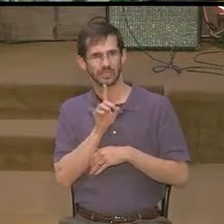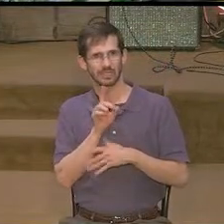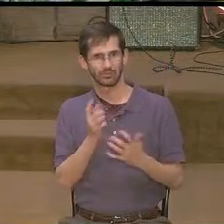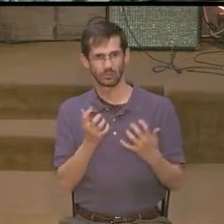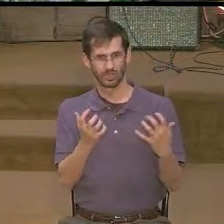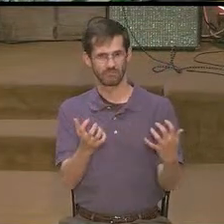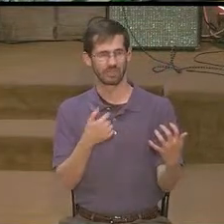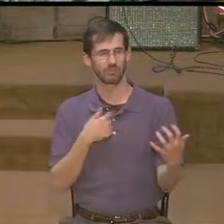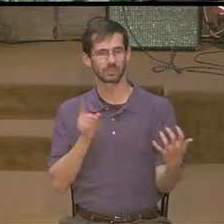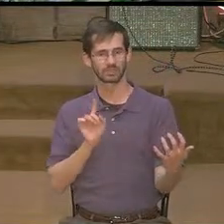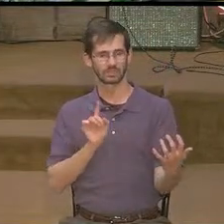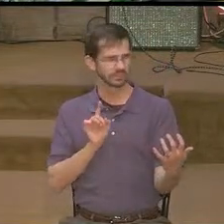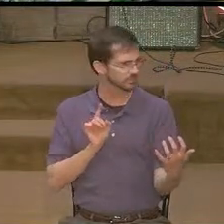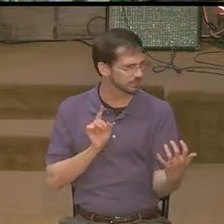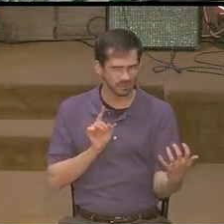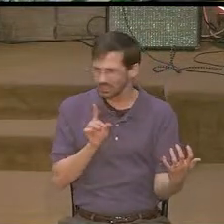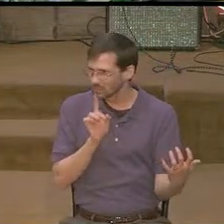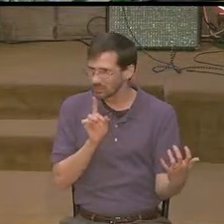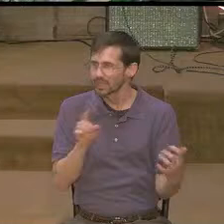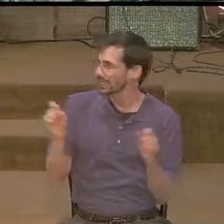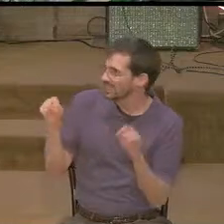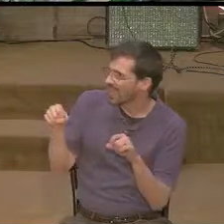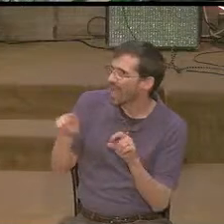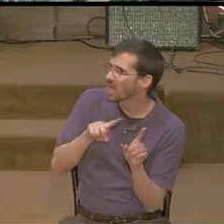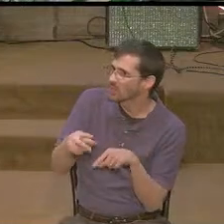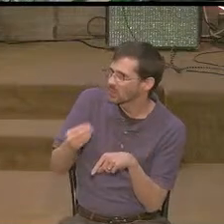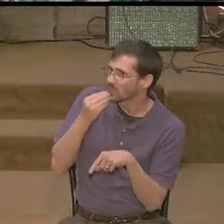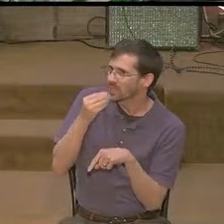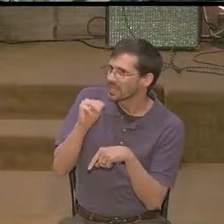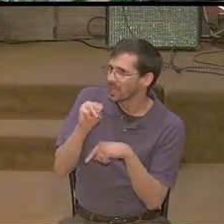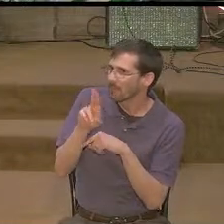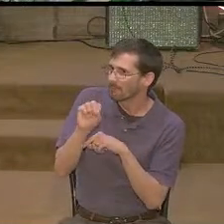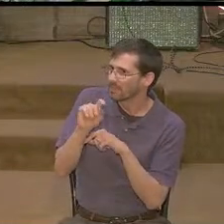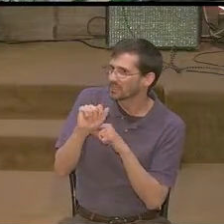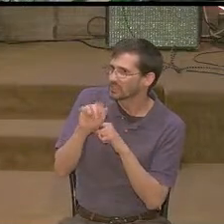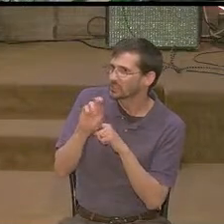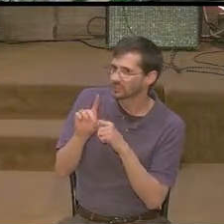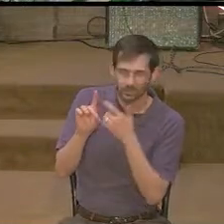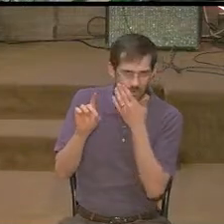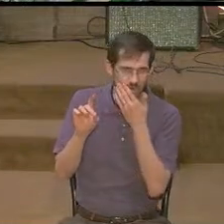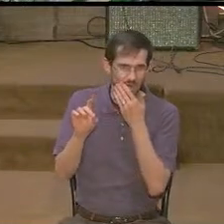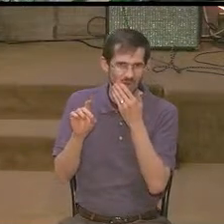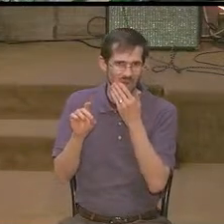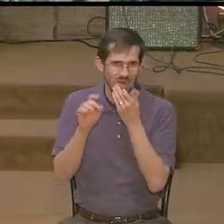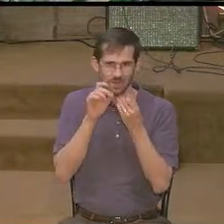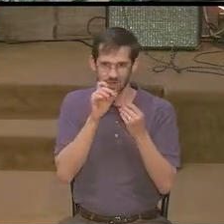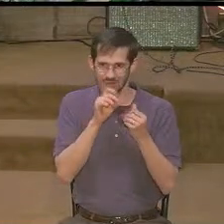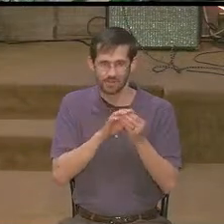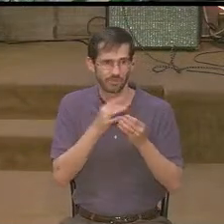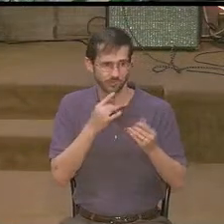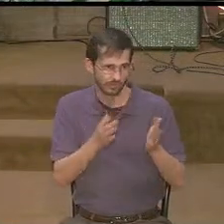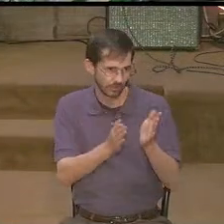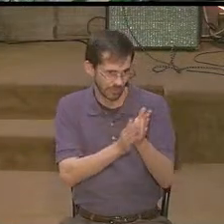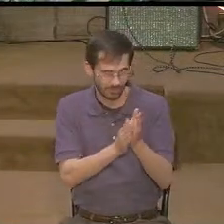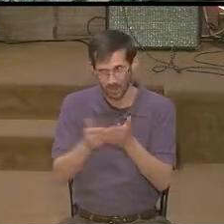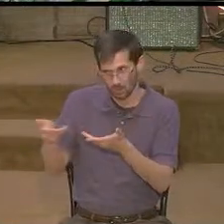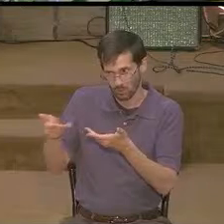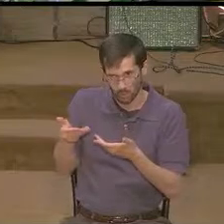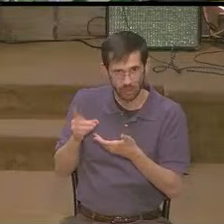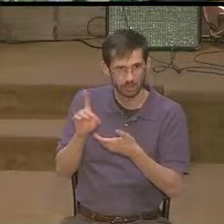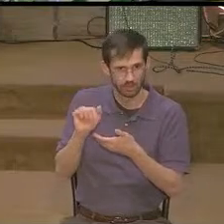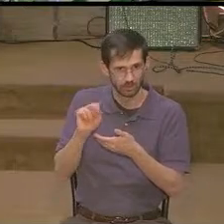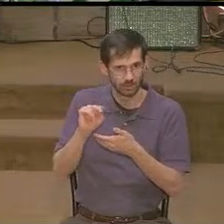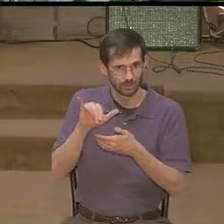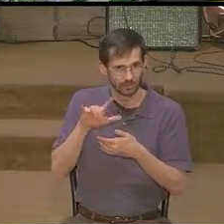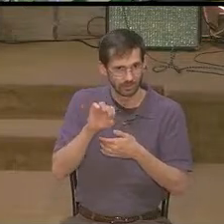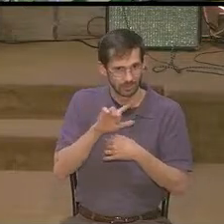these people. I'm, really? They're like, yeah, go eat mustard. Go eat mustard. So I, well, clap your hands and welcome Danielle Sanders. And I'm like, I'm